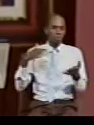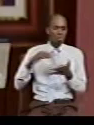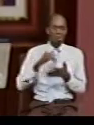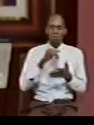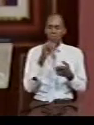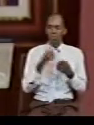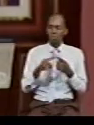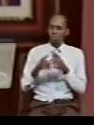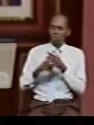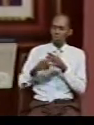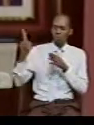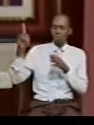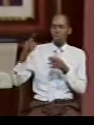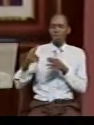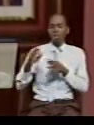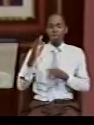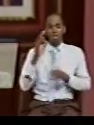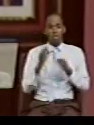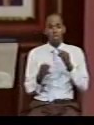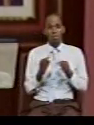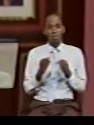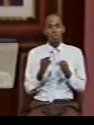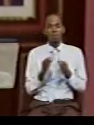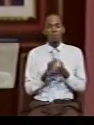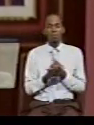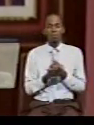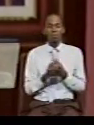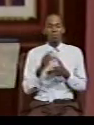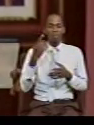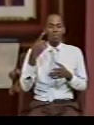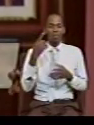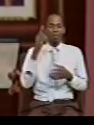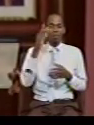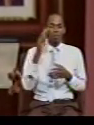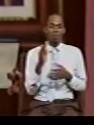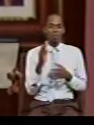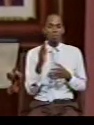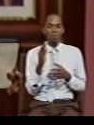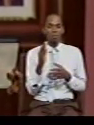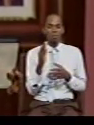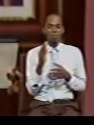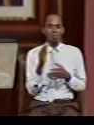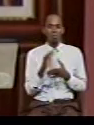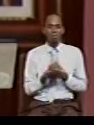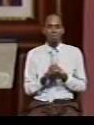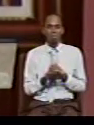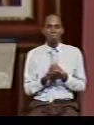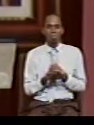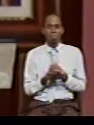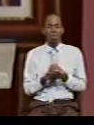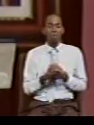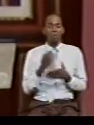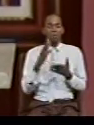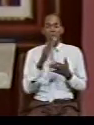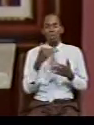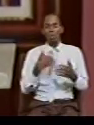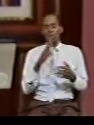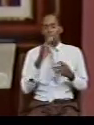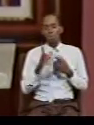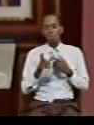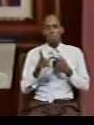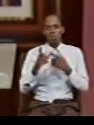run. They got the prize at the relay race. You never got anything. But no,